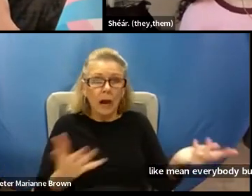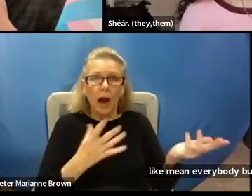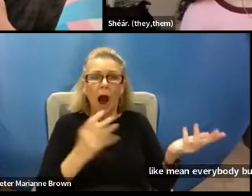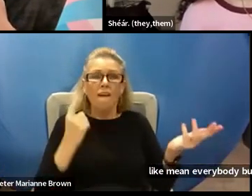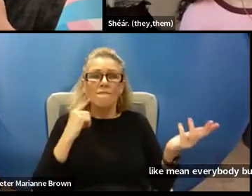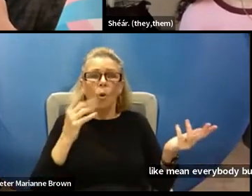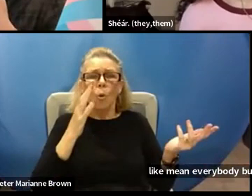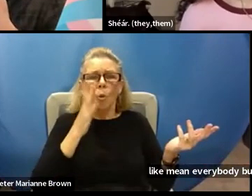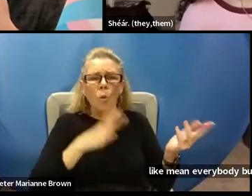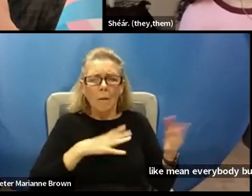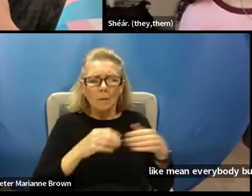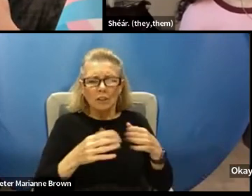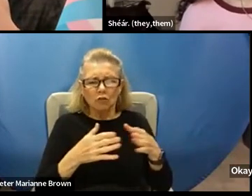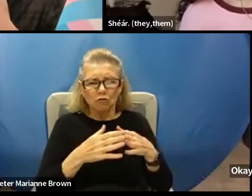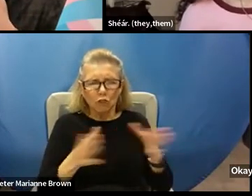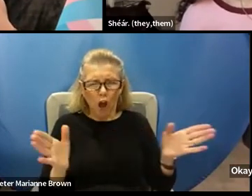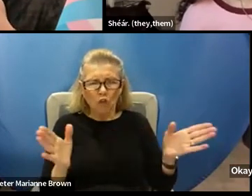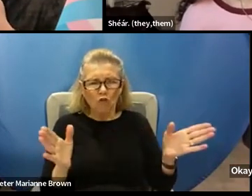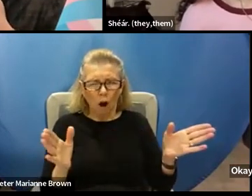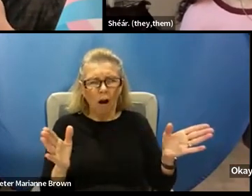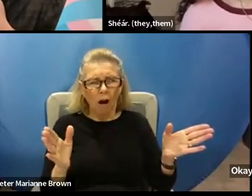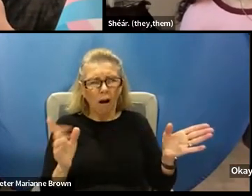general, understand